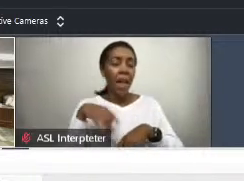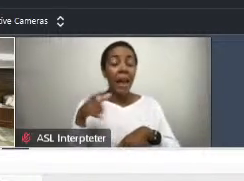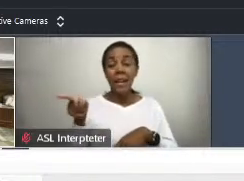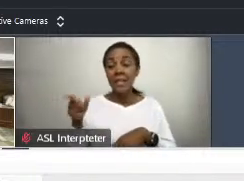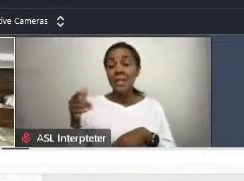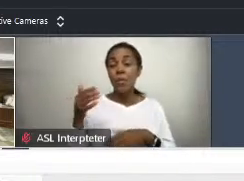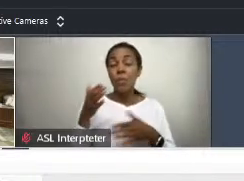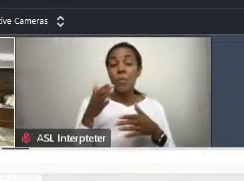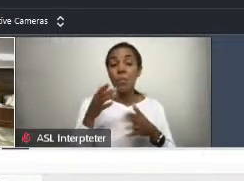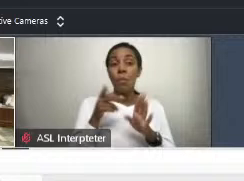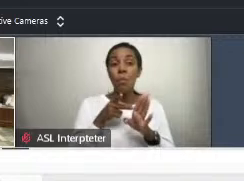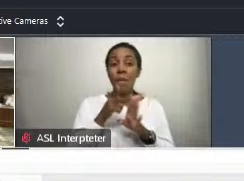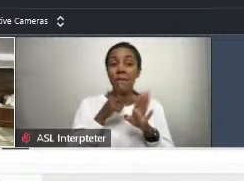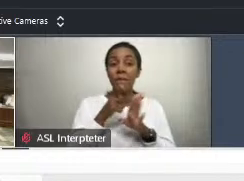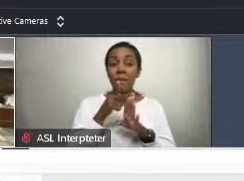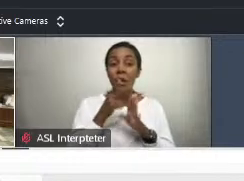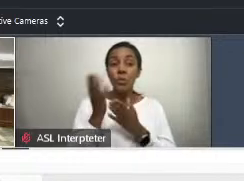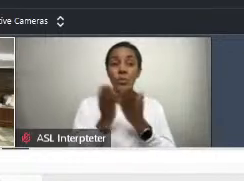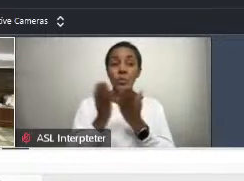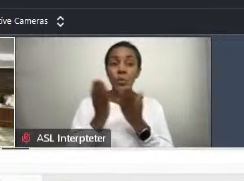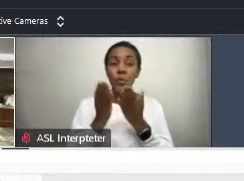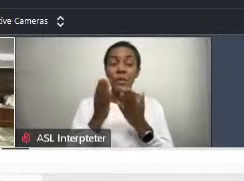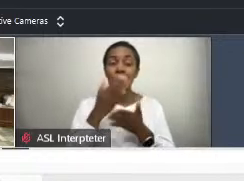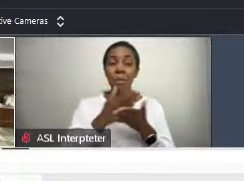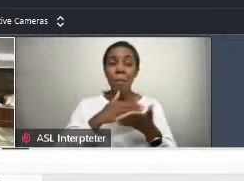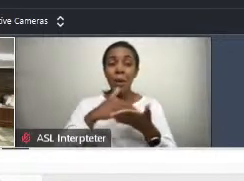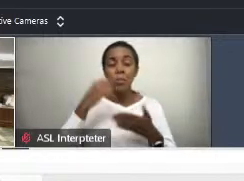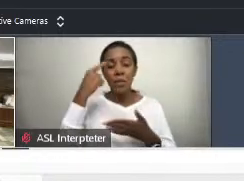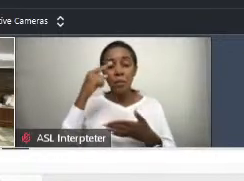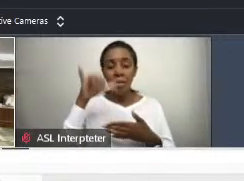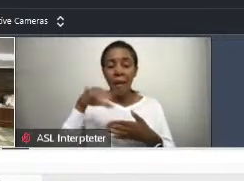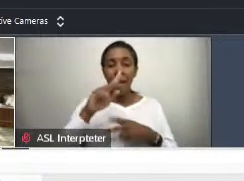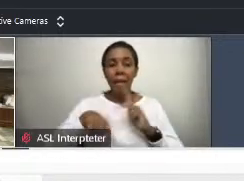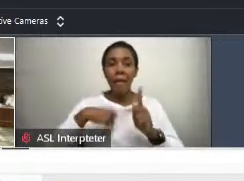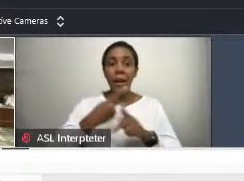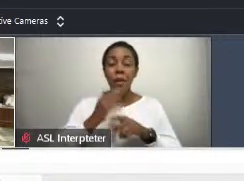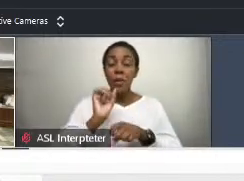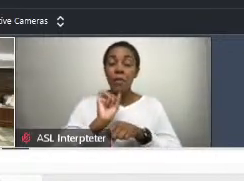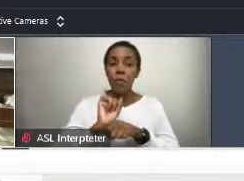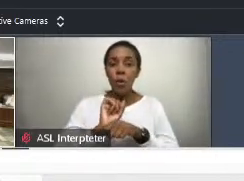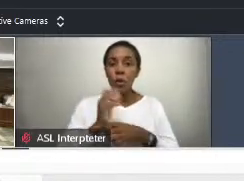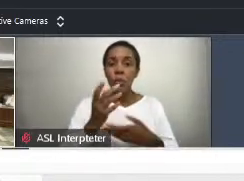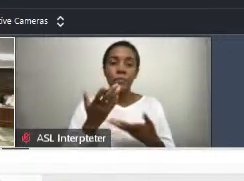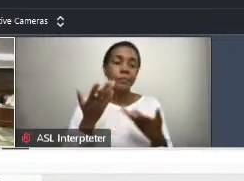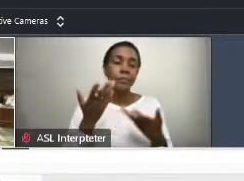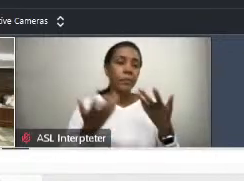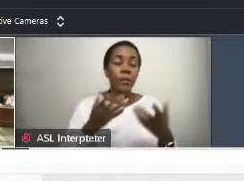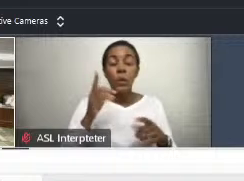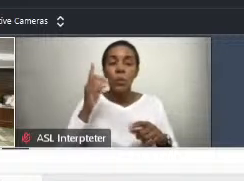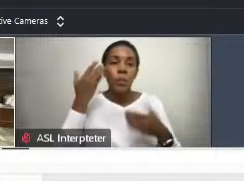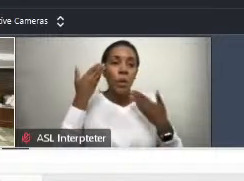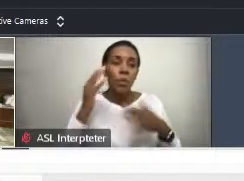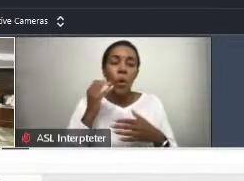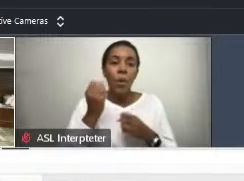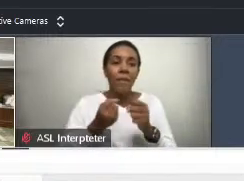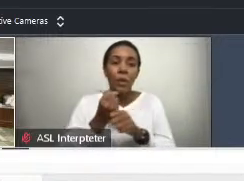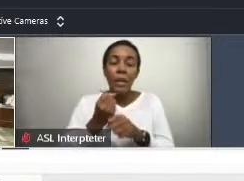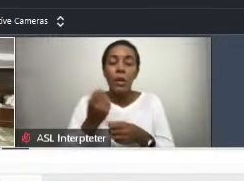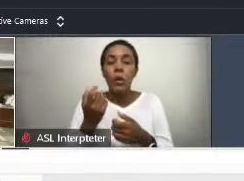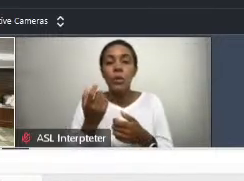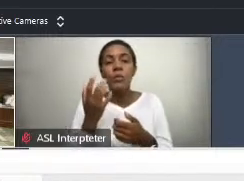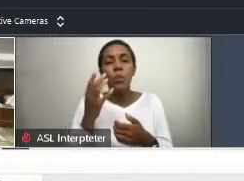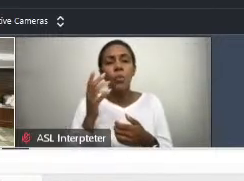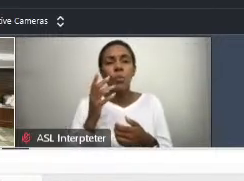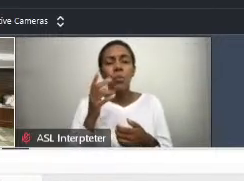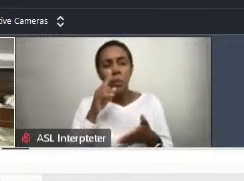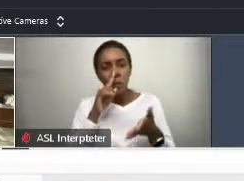budget for this kind of work that we have, you can't predict every year what you're going to have to do. So we'll look at what we can fit into this